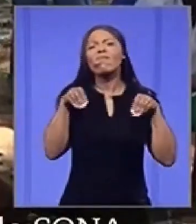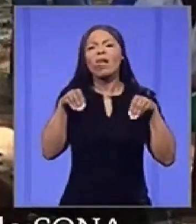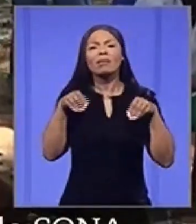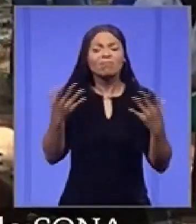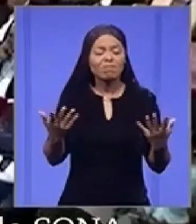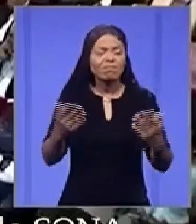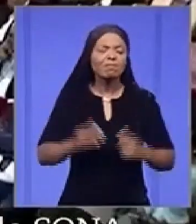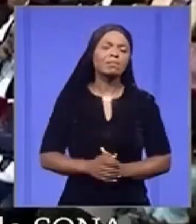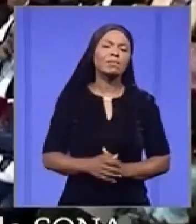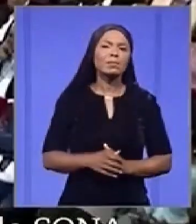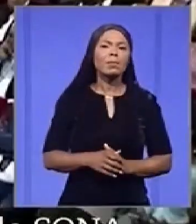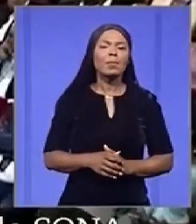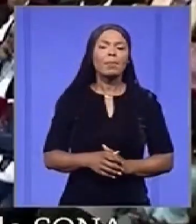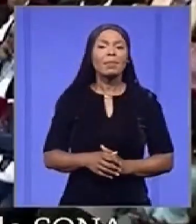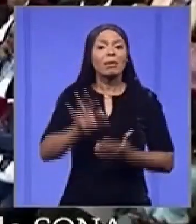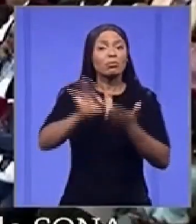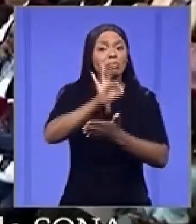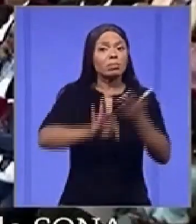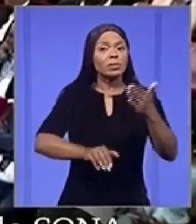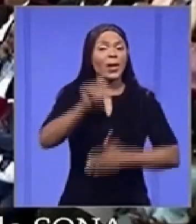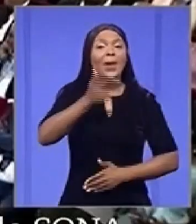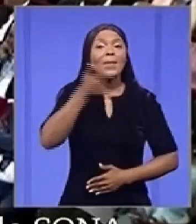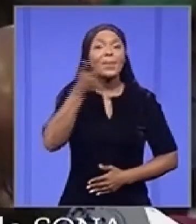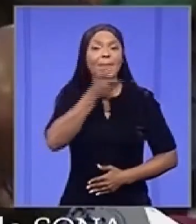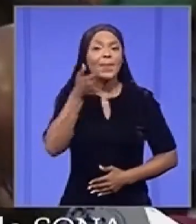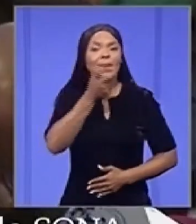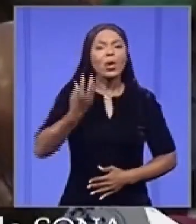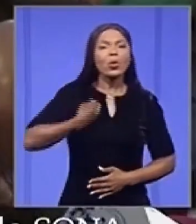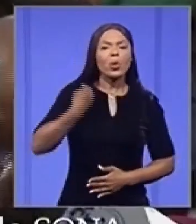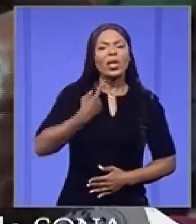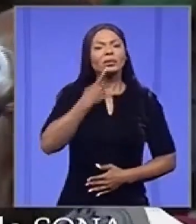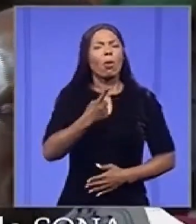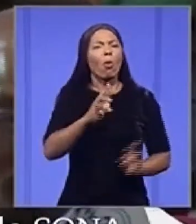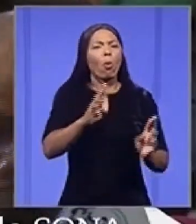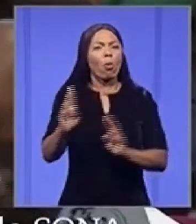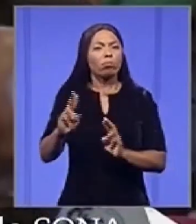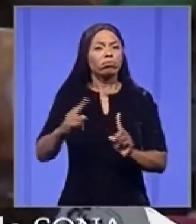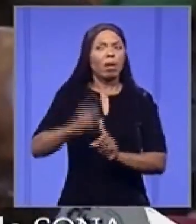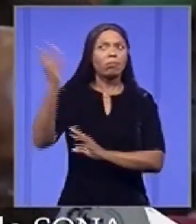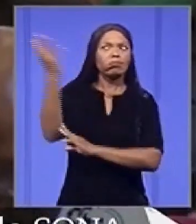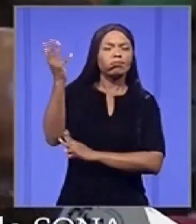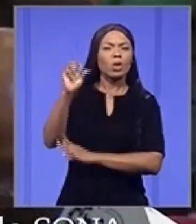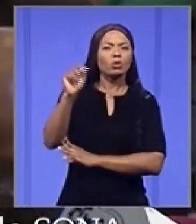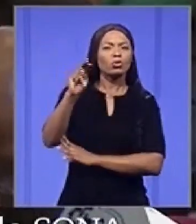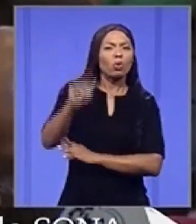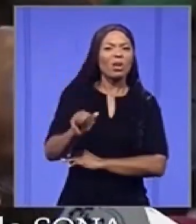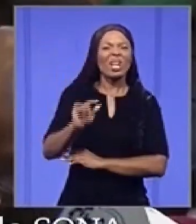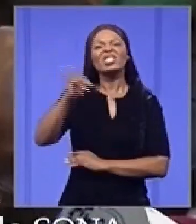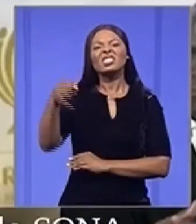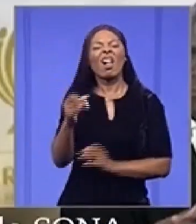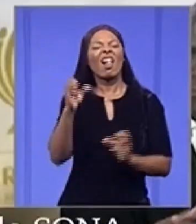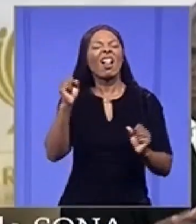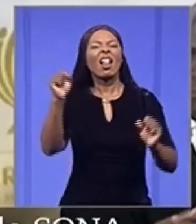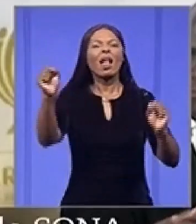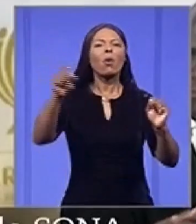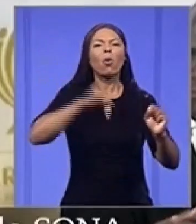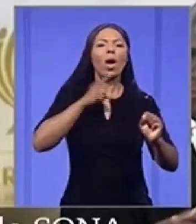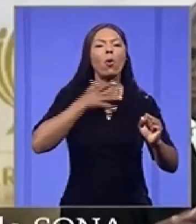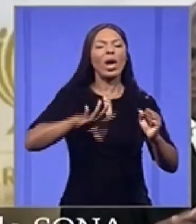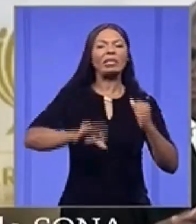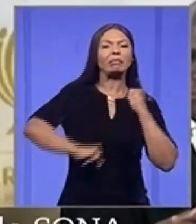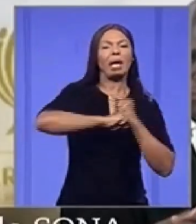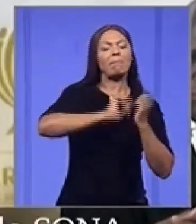unemployment. Jaaka ditlhopho di setse di le gaufi bašwa ba re ba solofela gore puo ya moporesidente ga se puo fela ya go ingwekela batlhophi